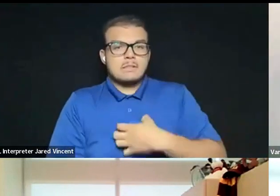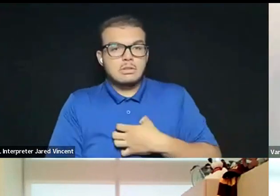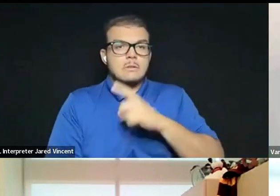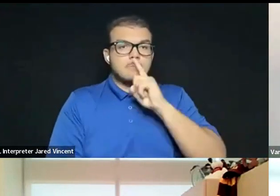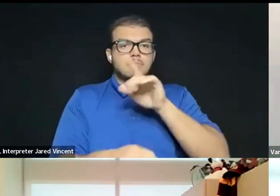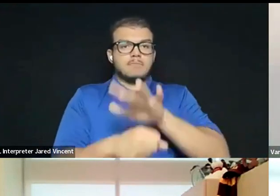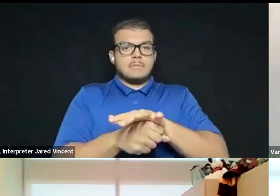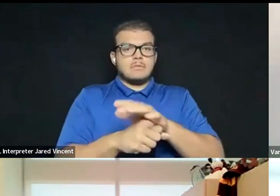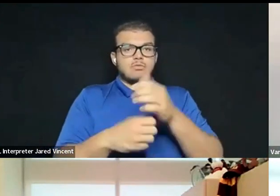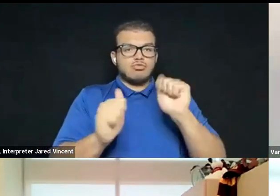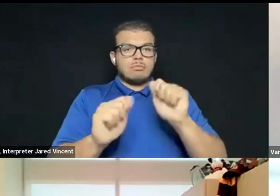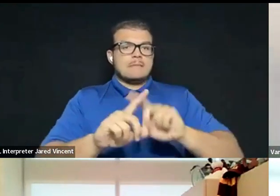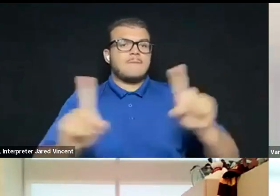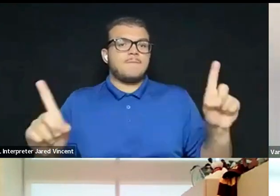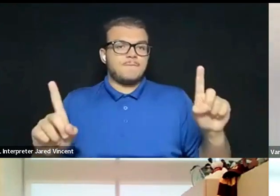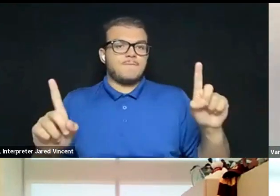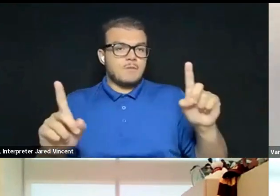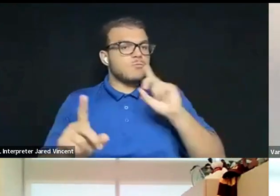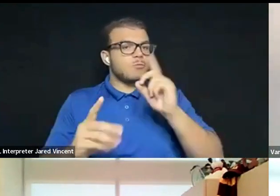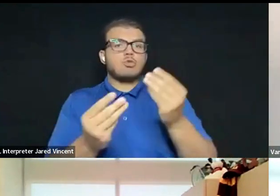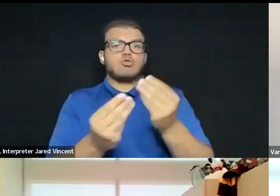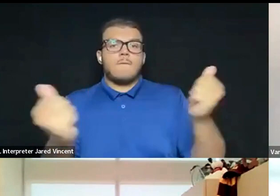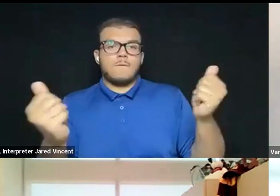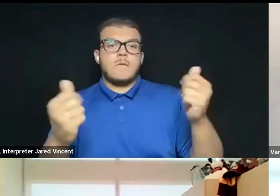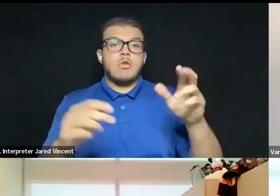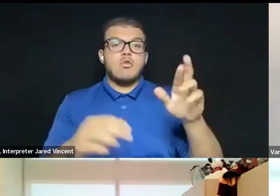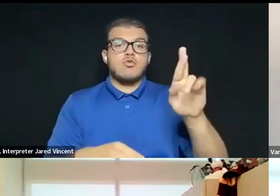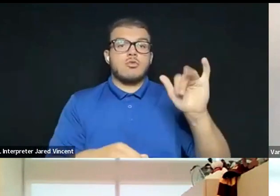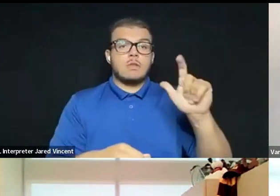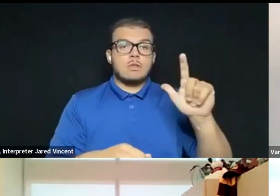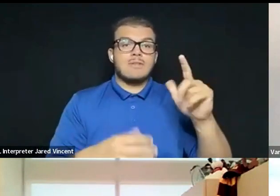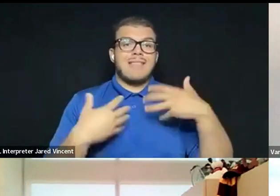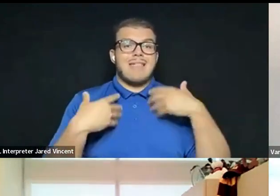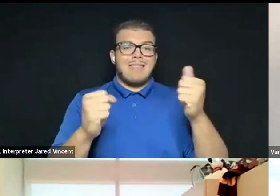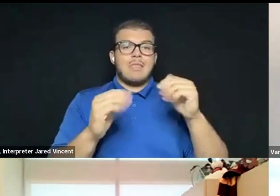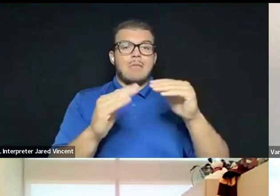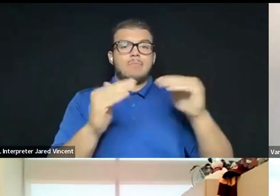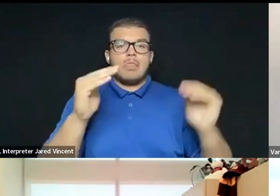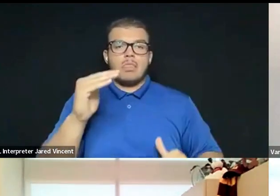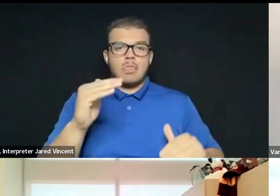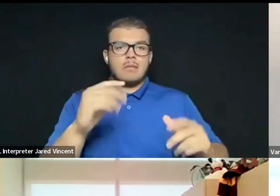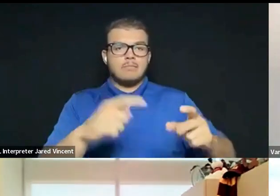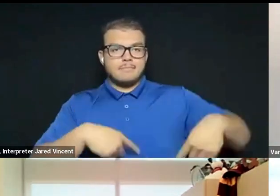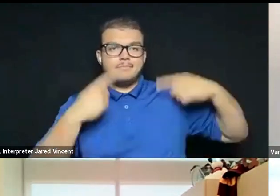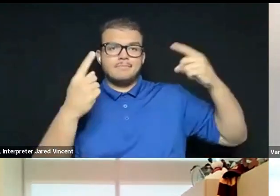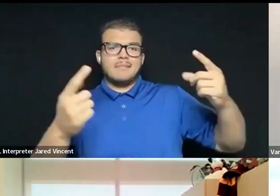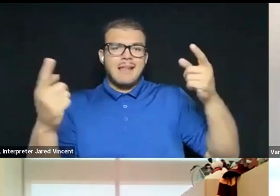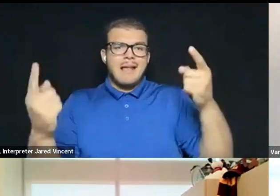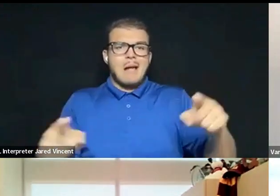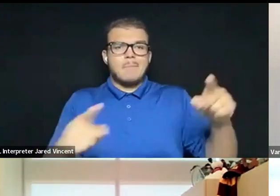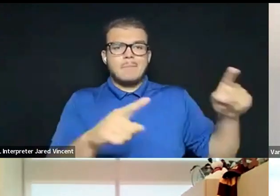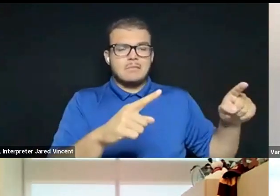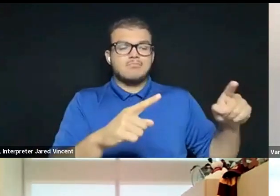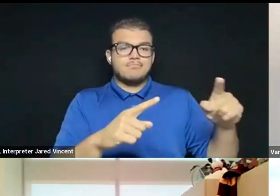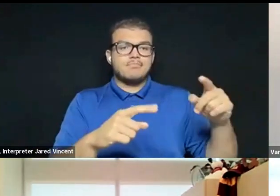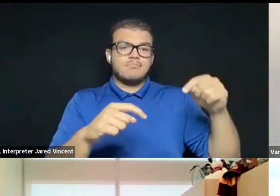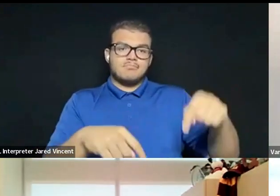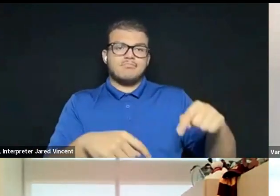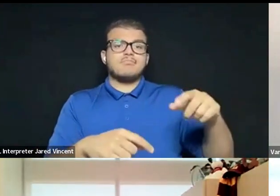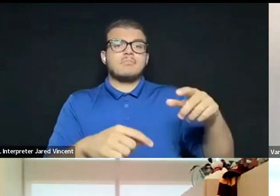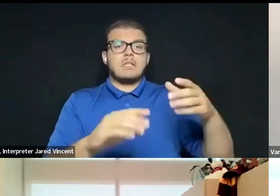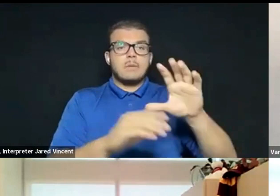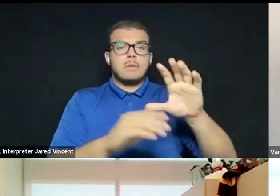something differently to solve the racial health inequities that they saw were longstanding problems in our Greensboro